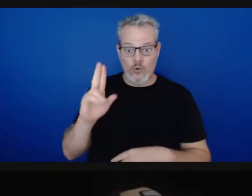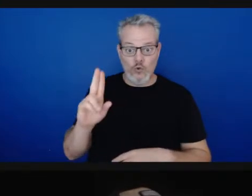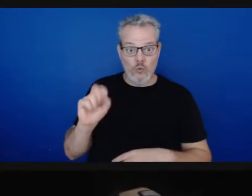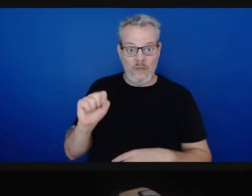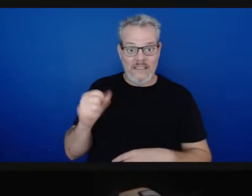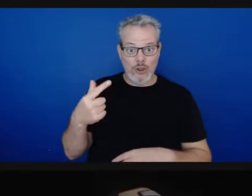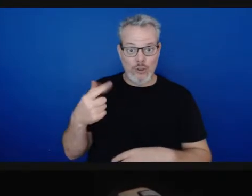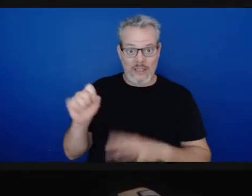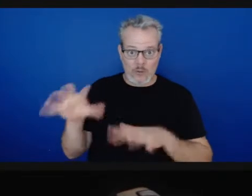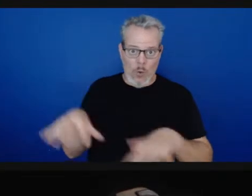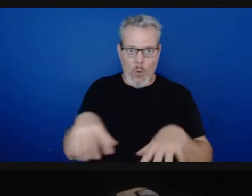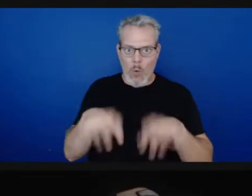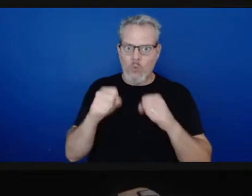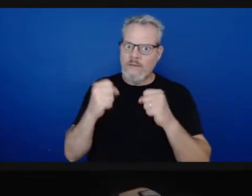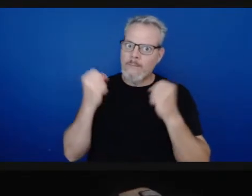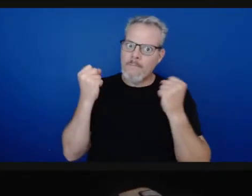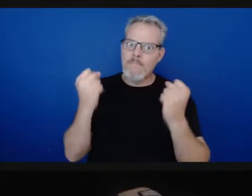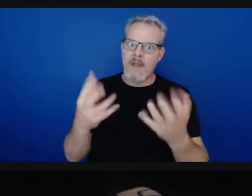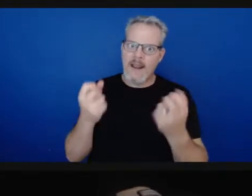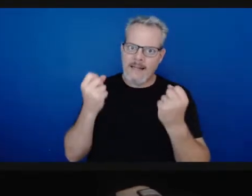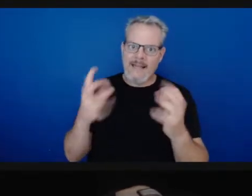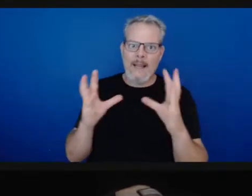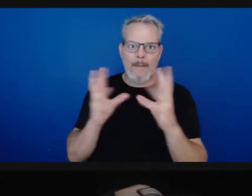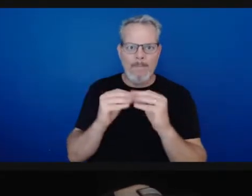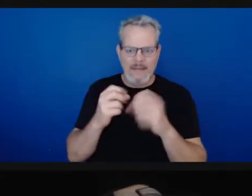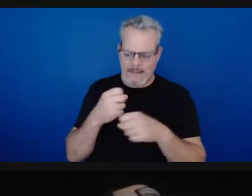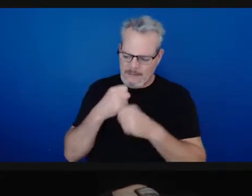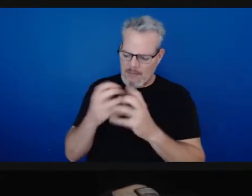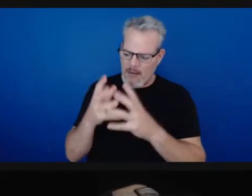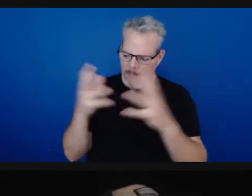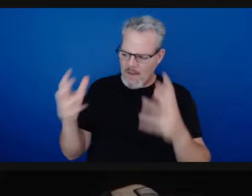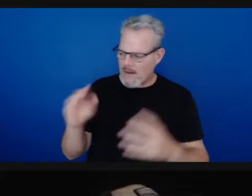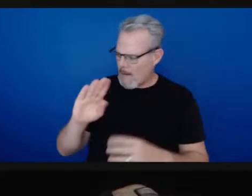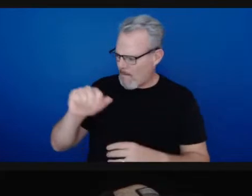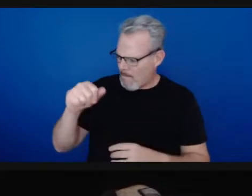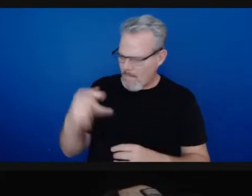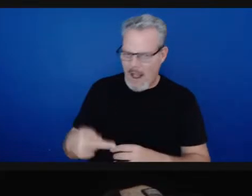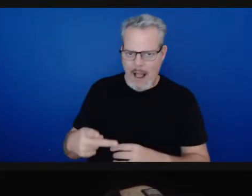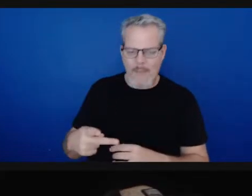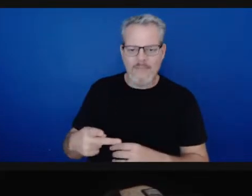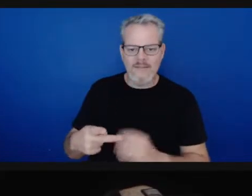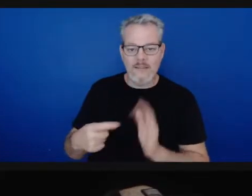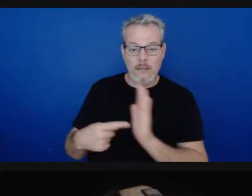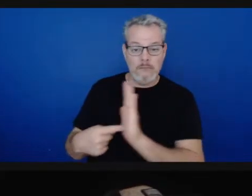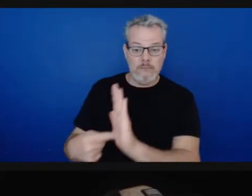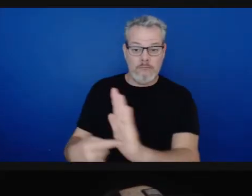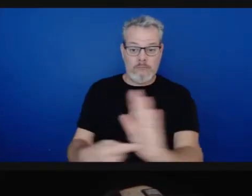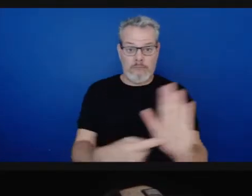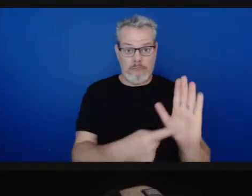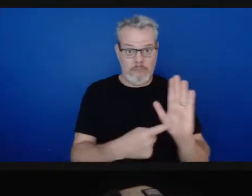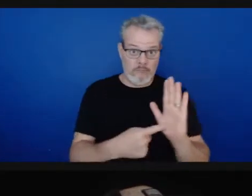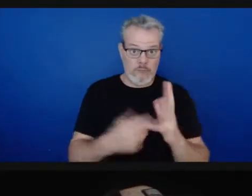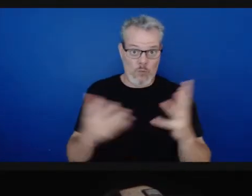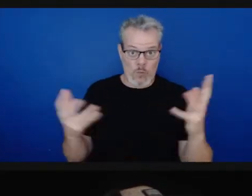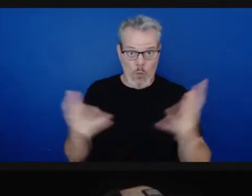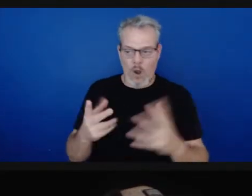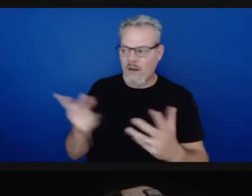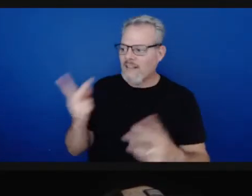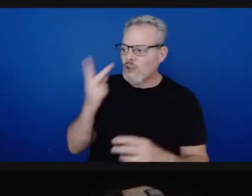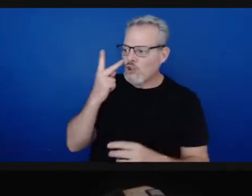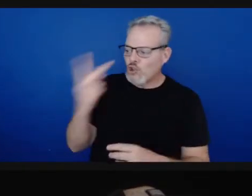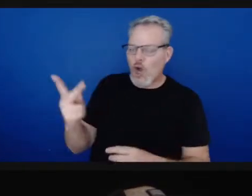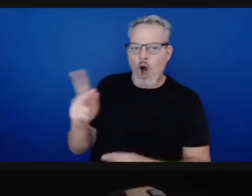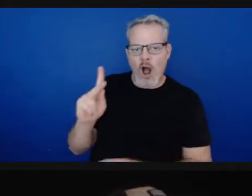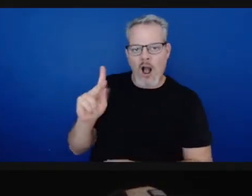maps. They did flow predictions. All this informed by what they saw in 1990 in